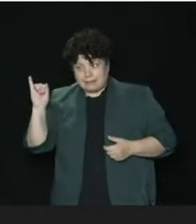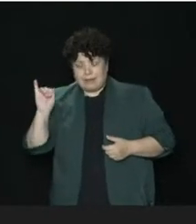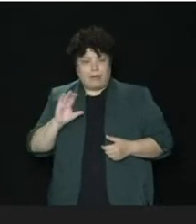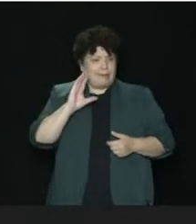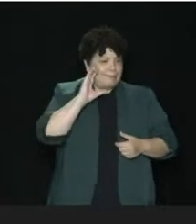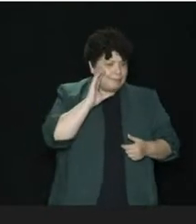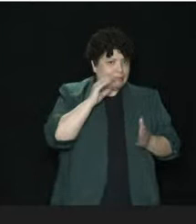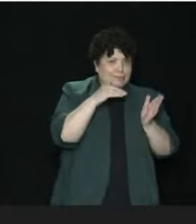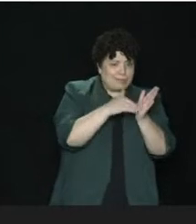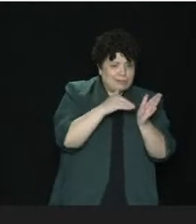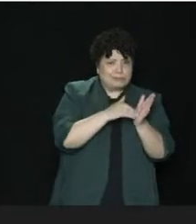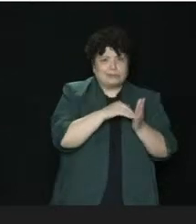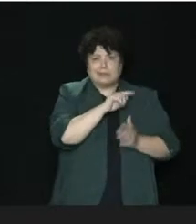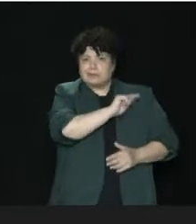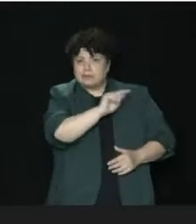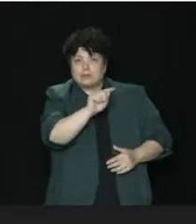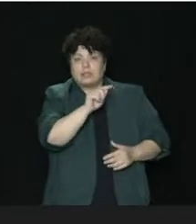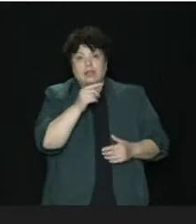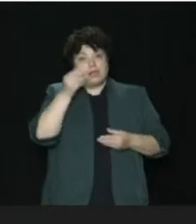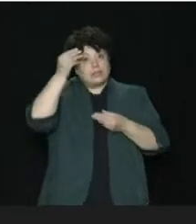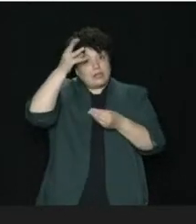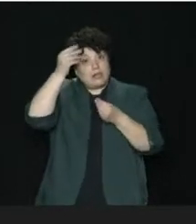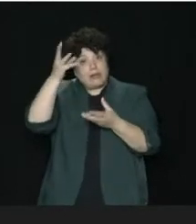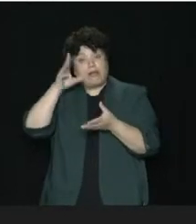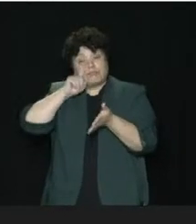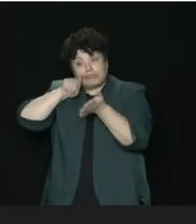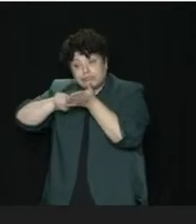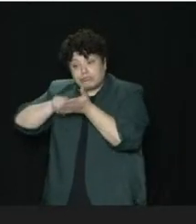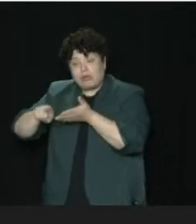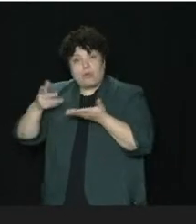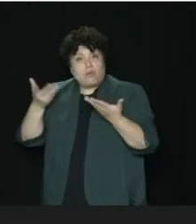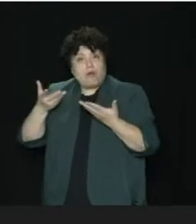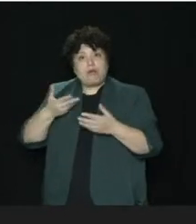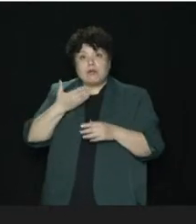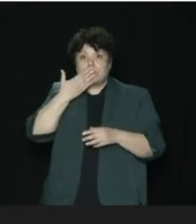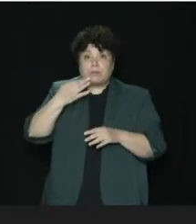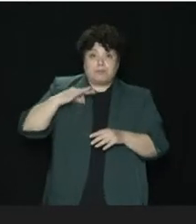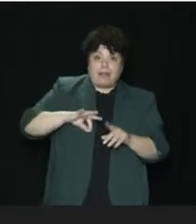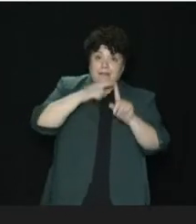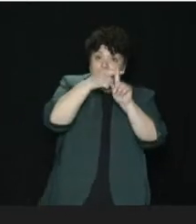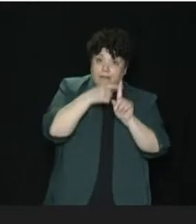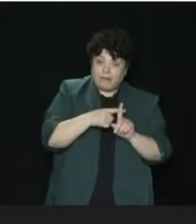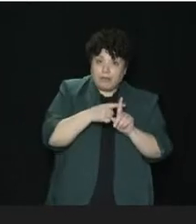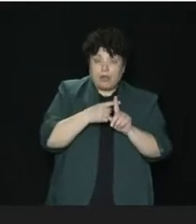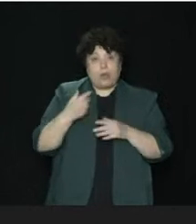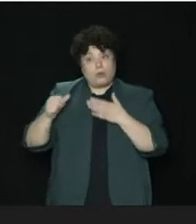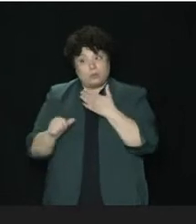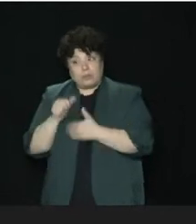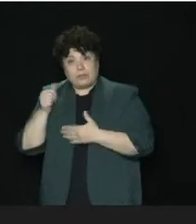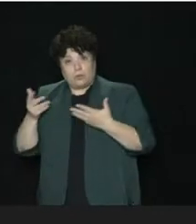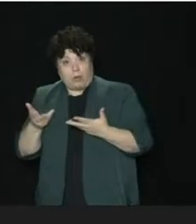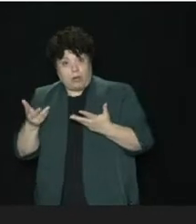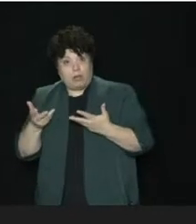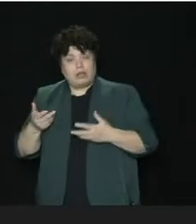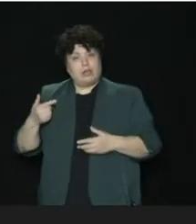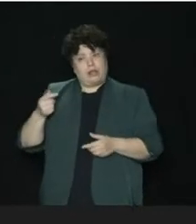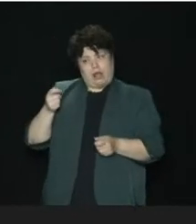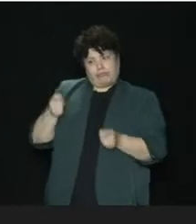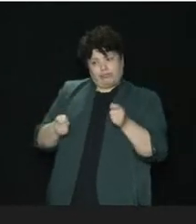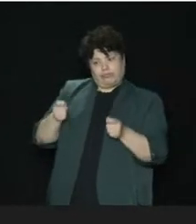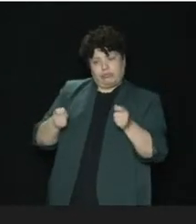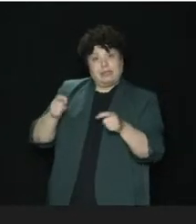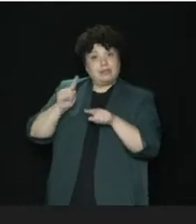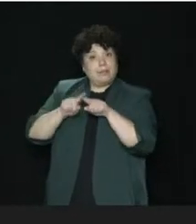our data evolves on the benefit and risk, but also adapting and calibrating as our